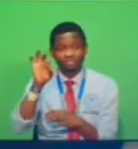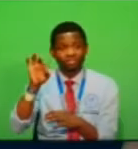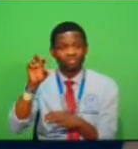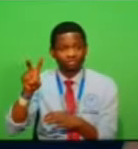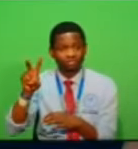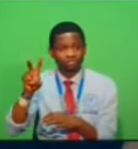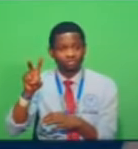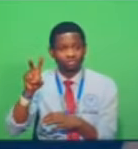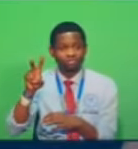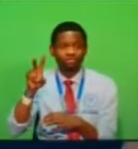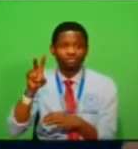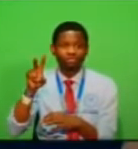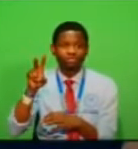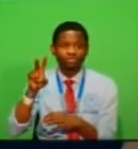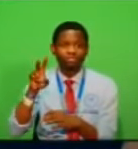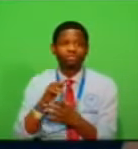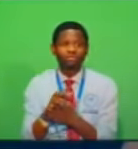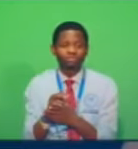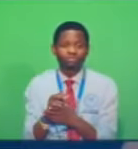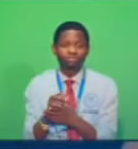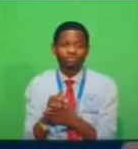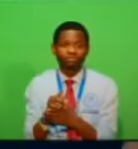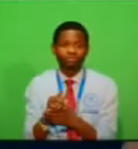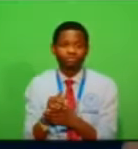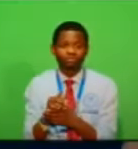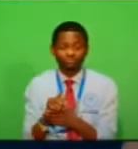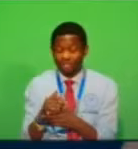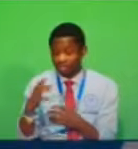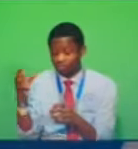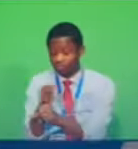1992, I won the Ashanti Regional Pentecost Sunday School Quiz.